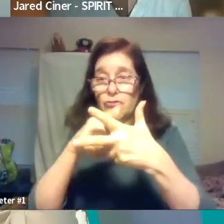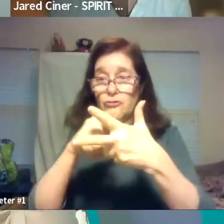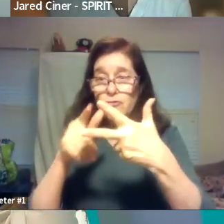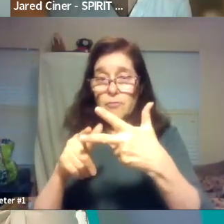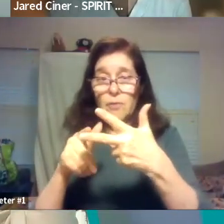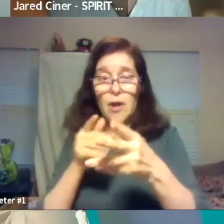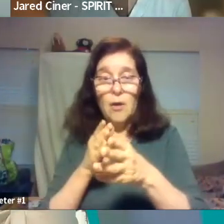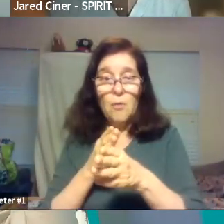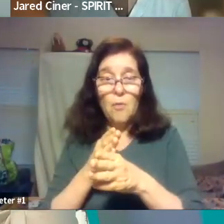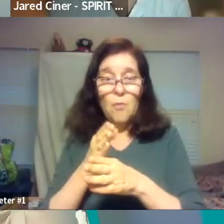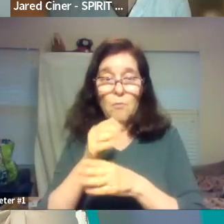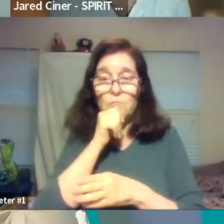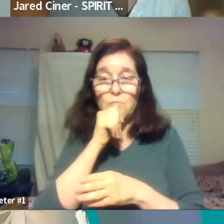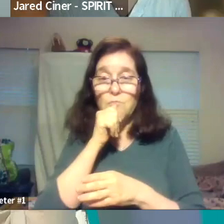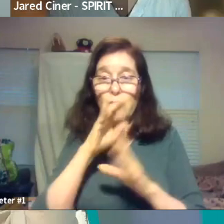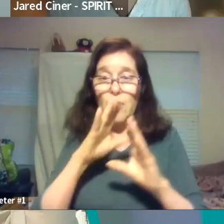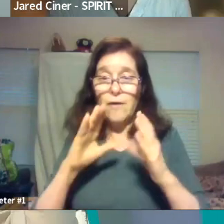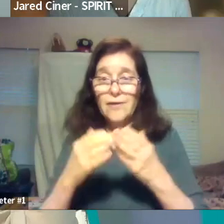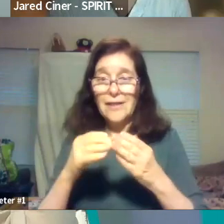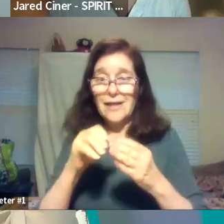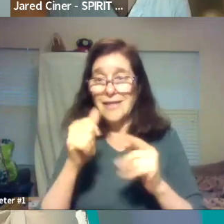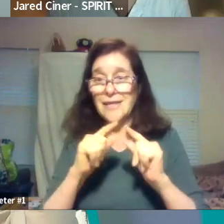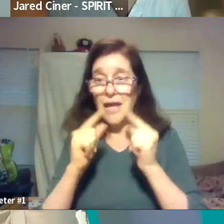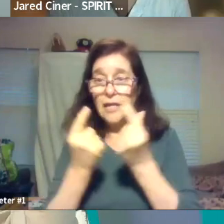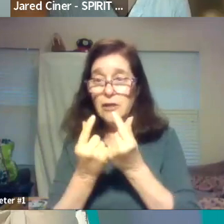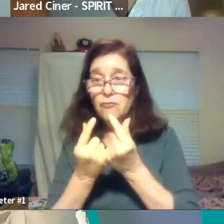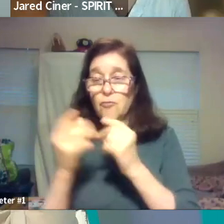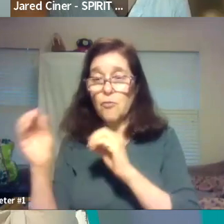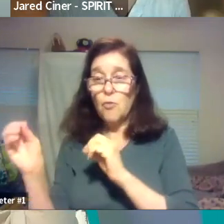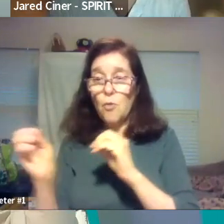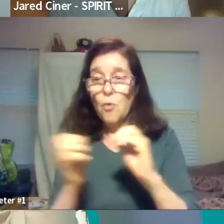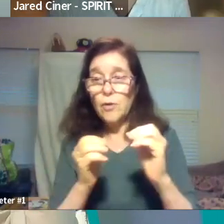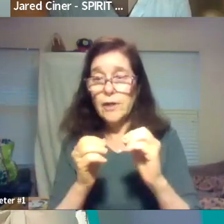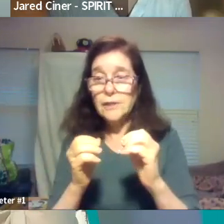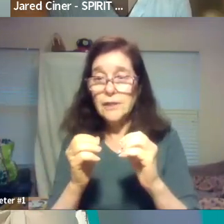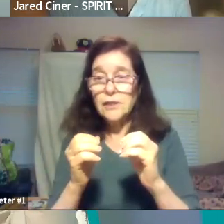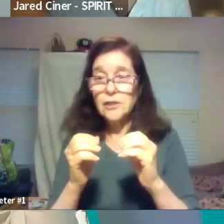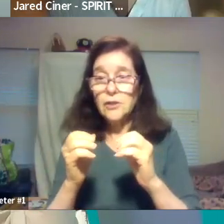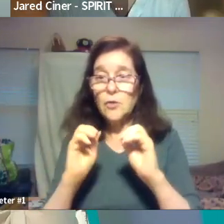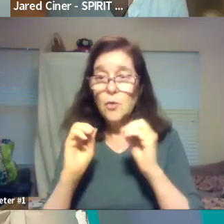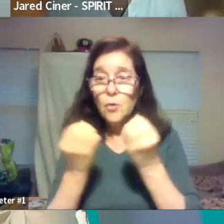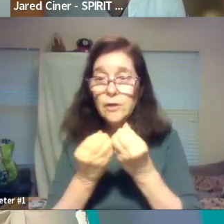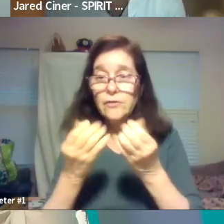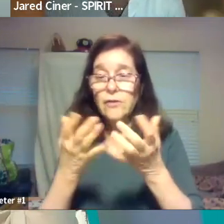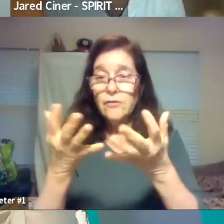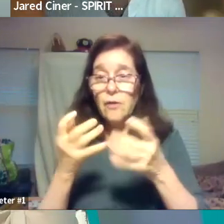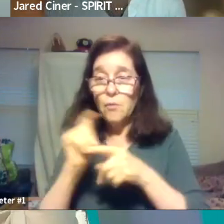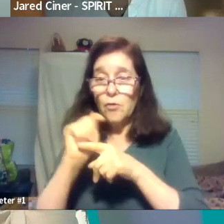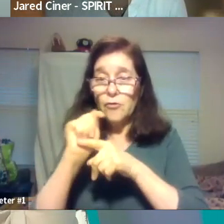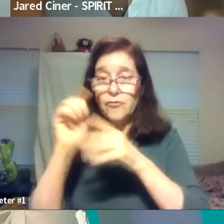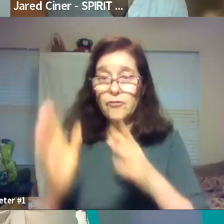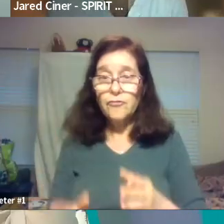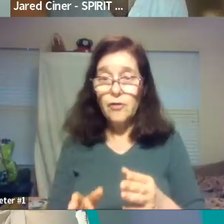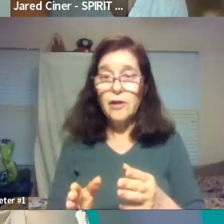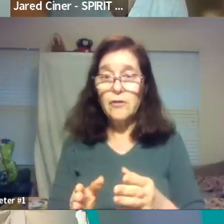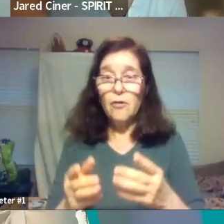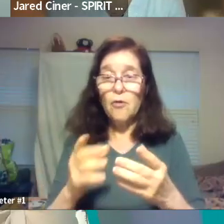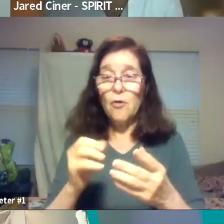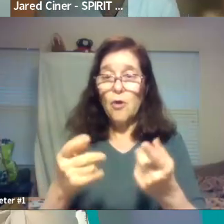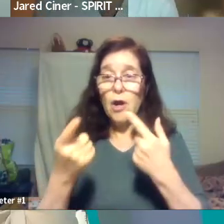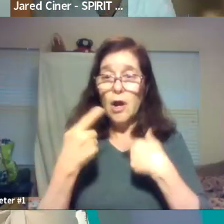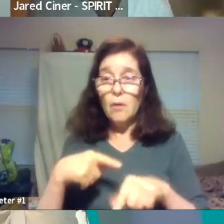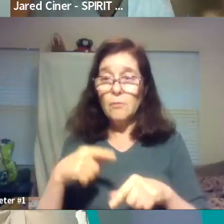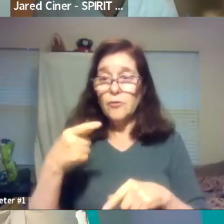do private classes for any group or organization that wants a trainer to come out to them or to come to our gym and